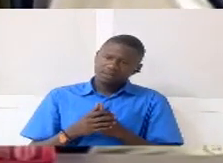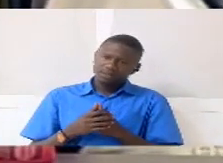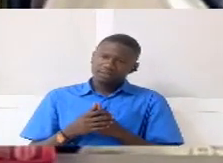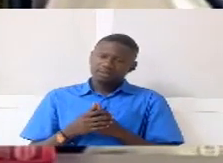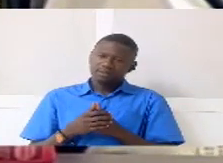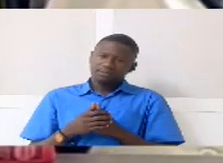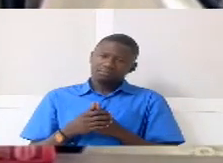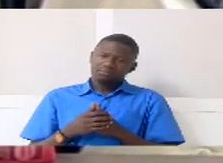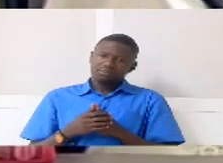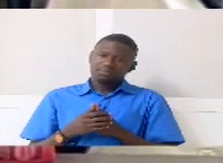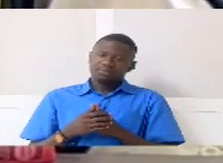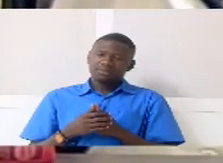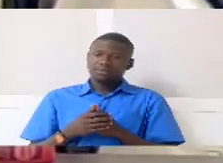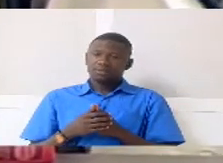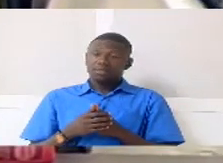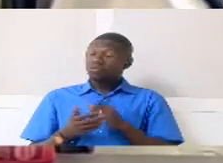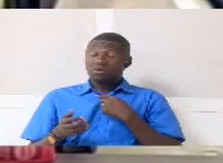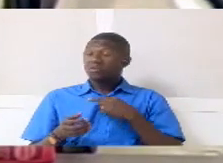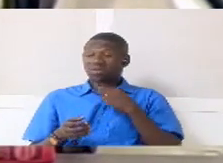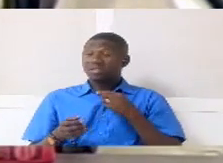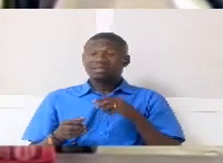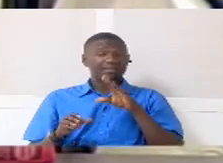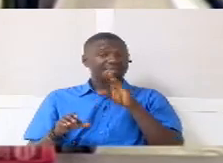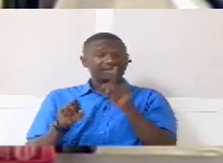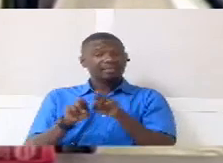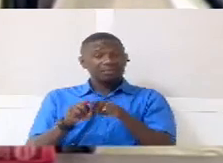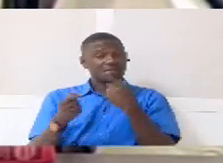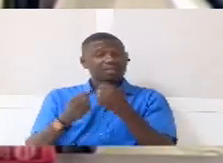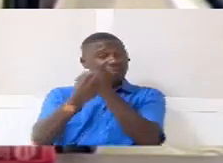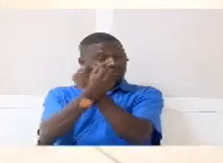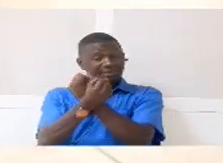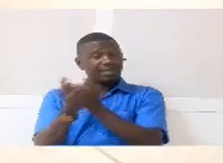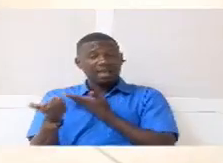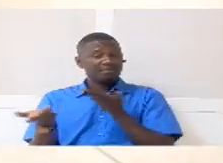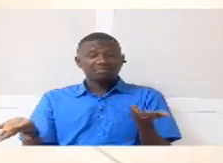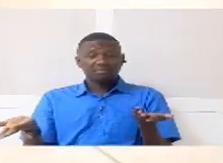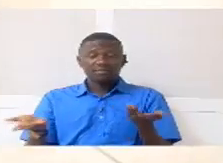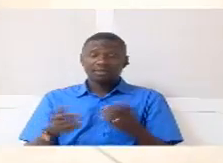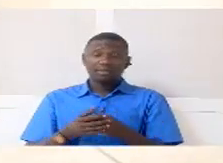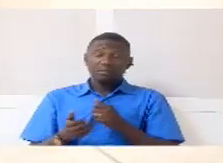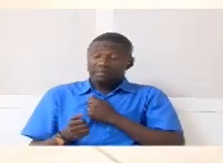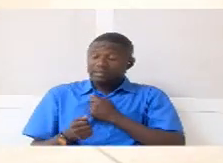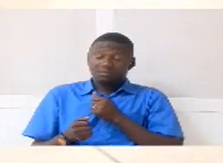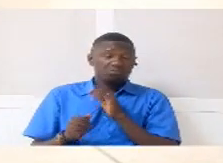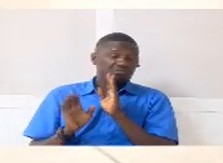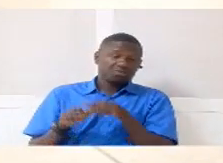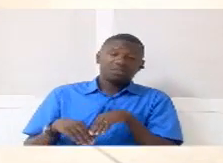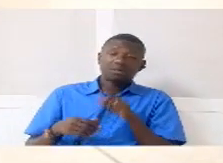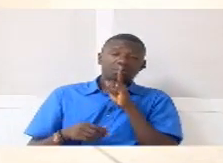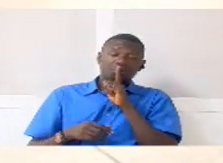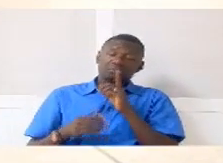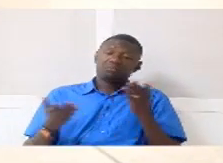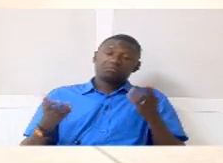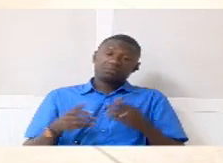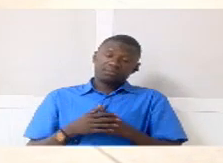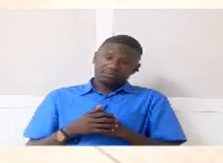hotel star in a 5-star hotel on indo, so that you do not become a client at a 5-star hotel. Can you explain that? How would that normally